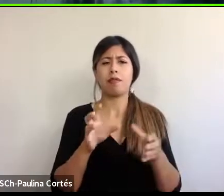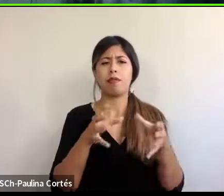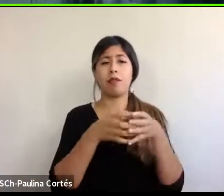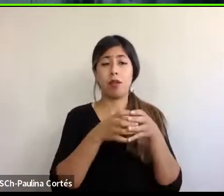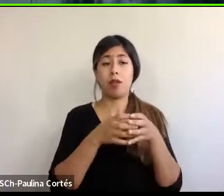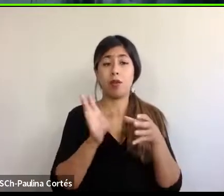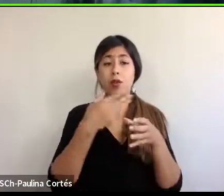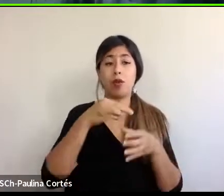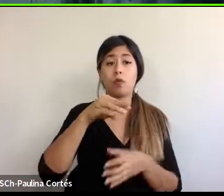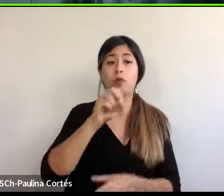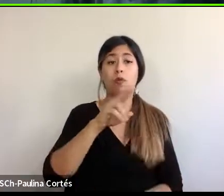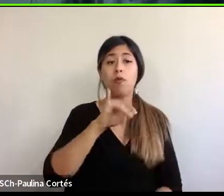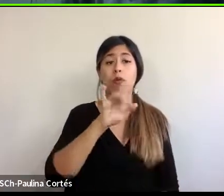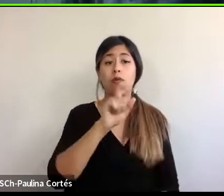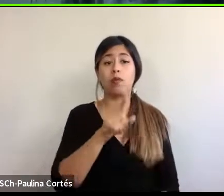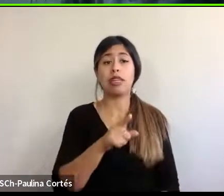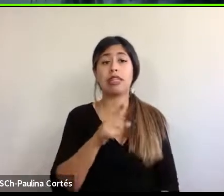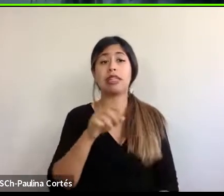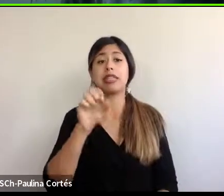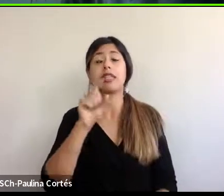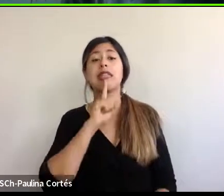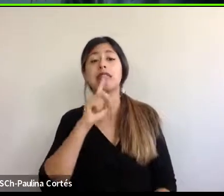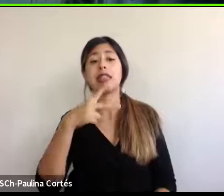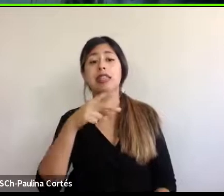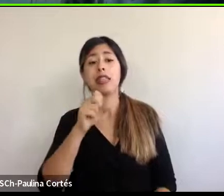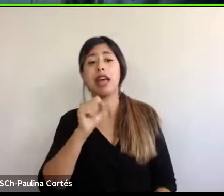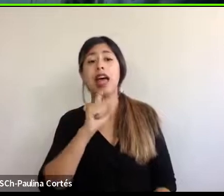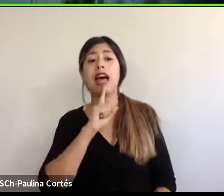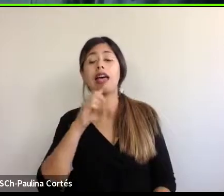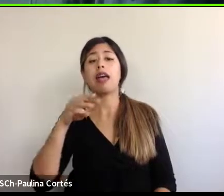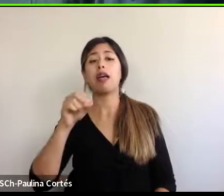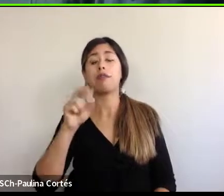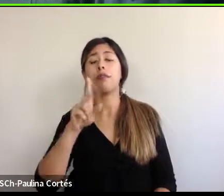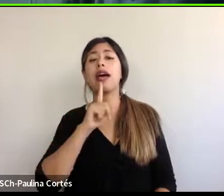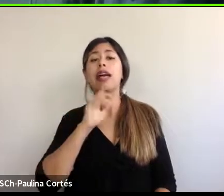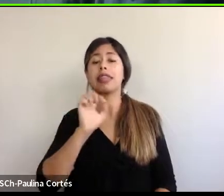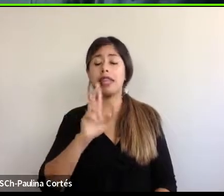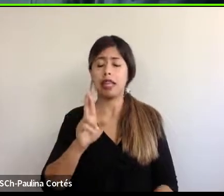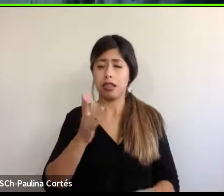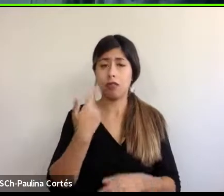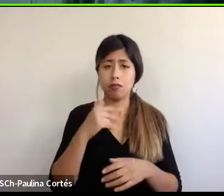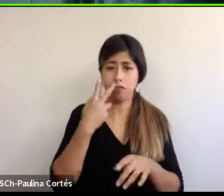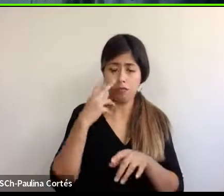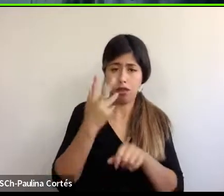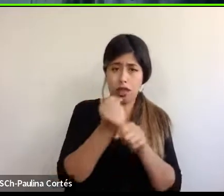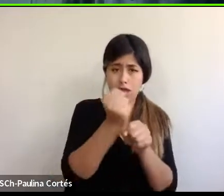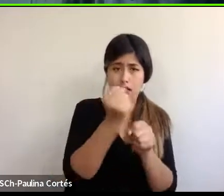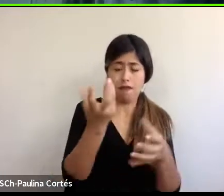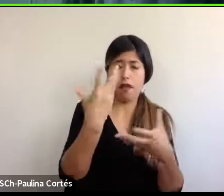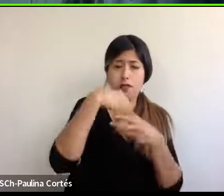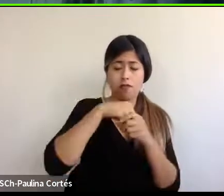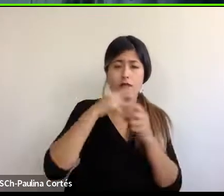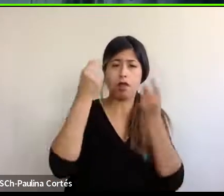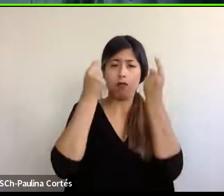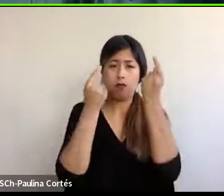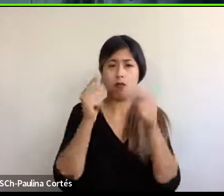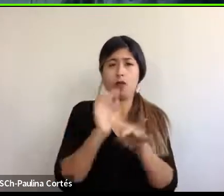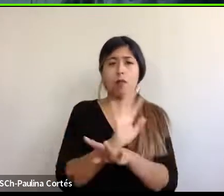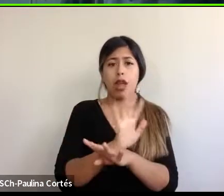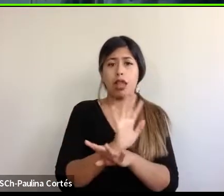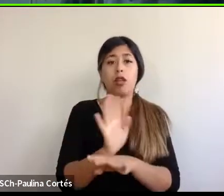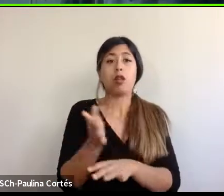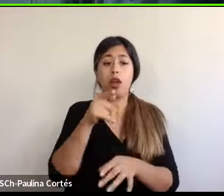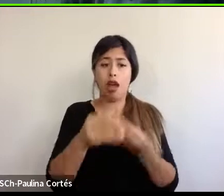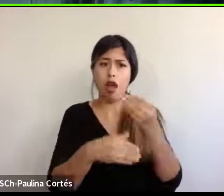region at our festival. And same goes for us. Those films always do really well. But that's just because they're really good